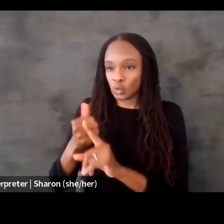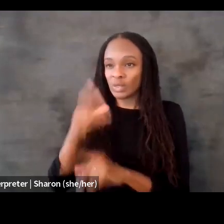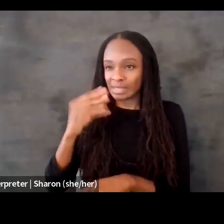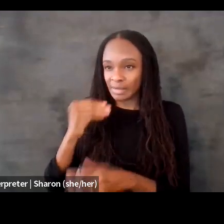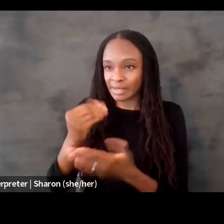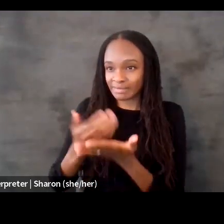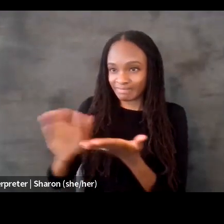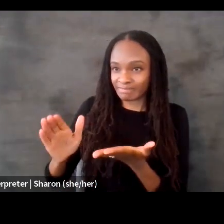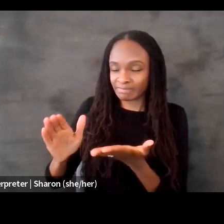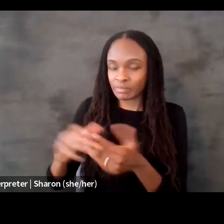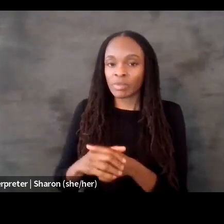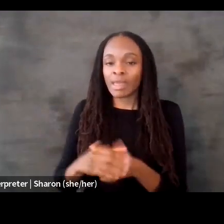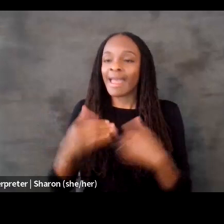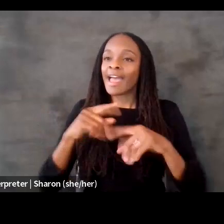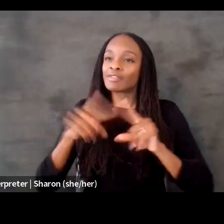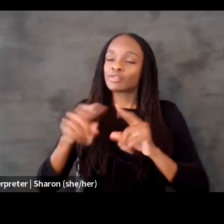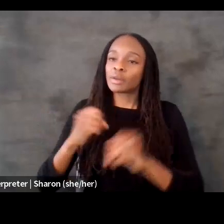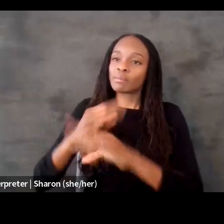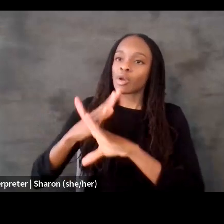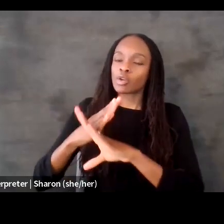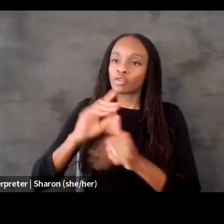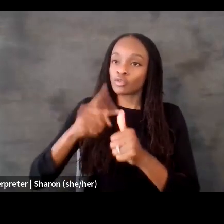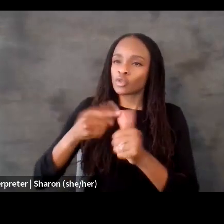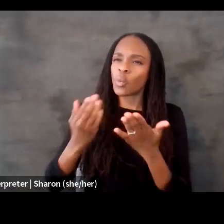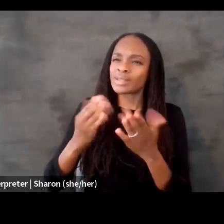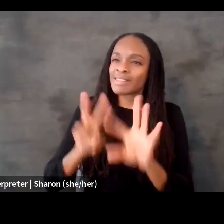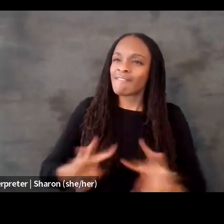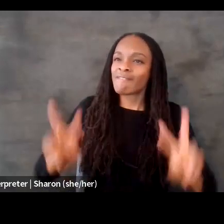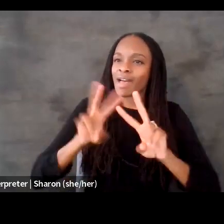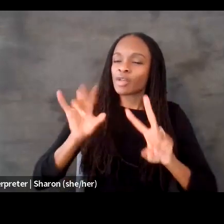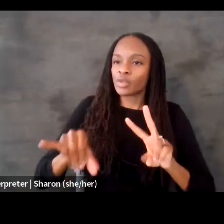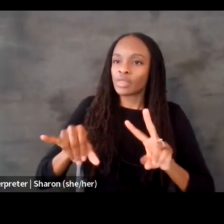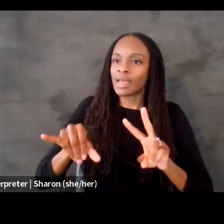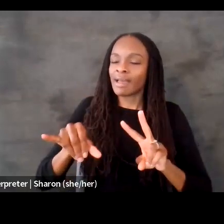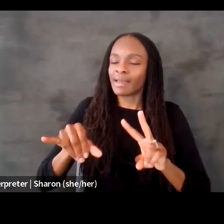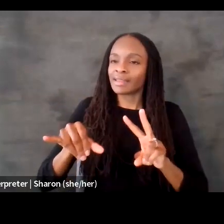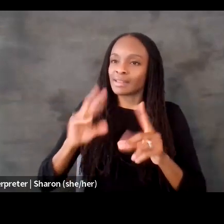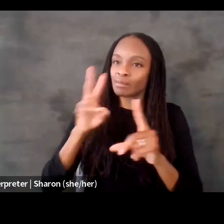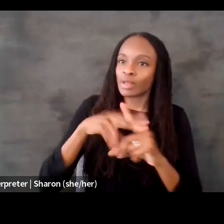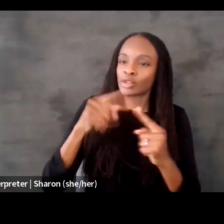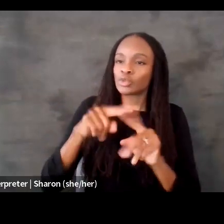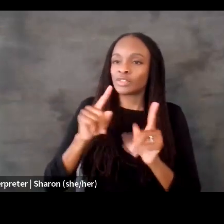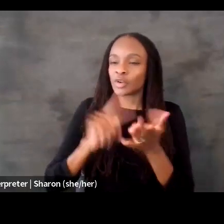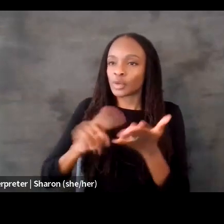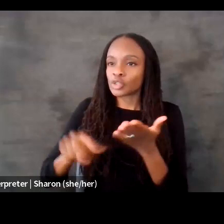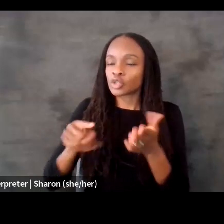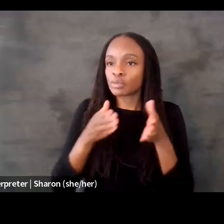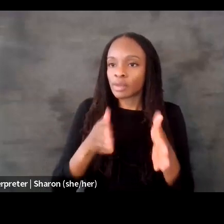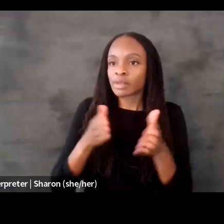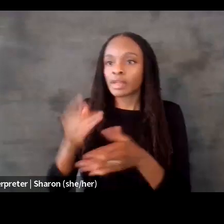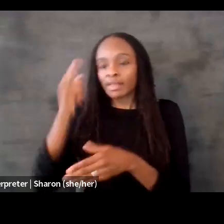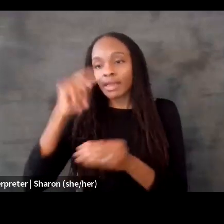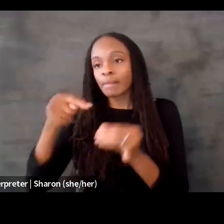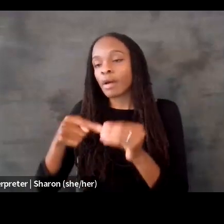barriers. So one of those is, what is the value that's placed on different research methods? So thinking about quantitative analysis